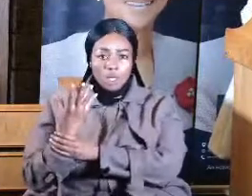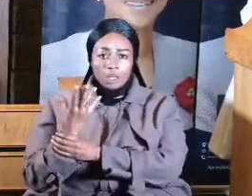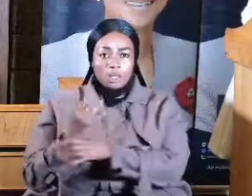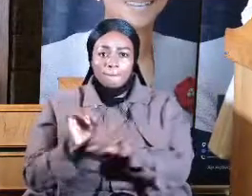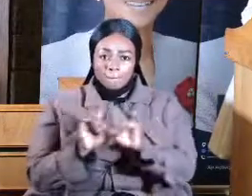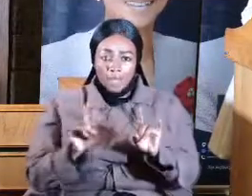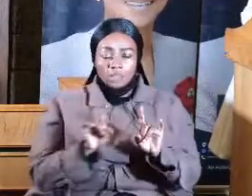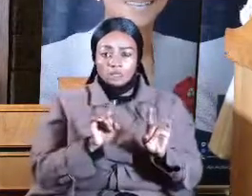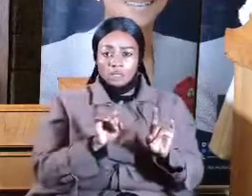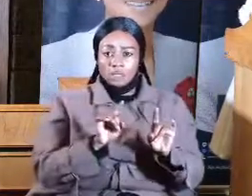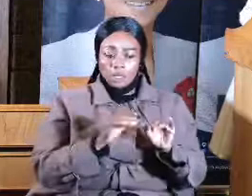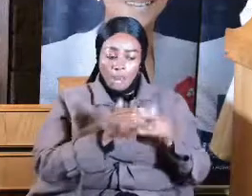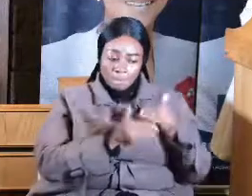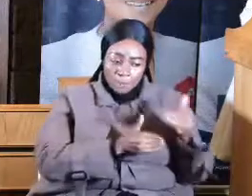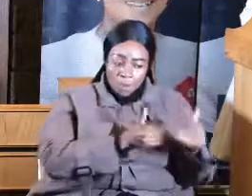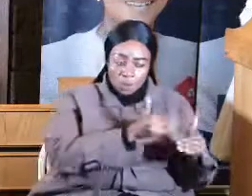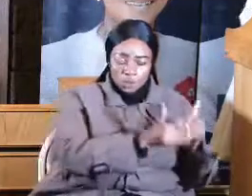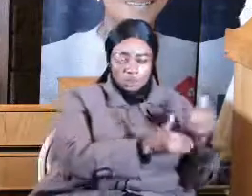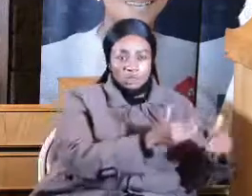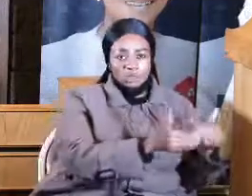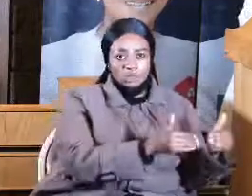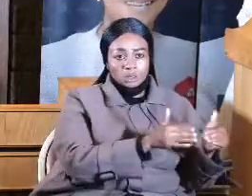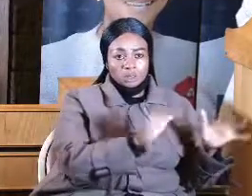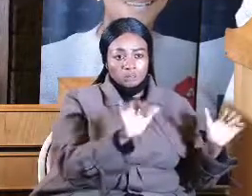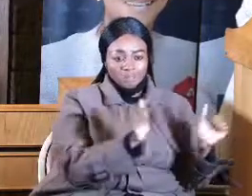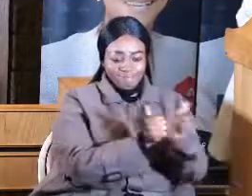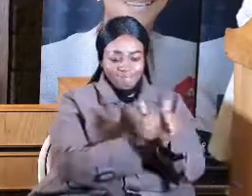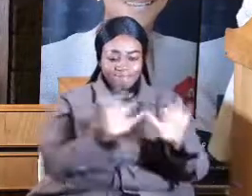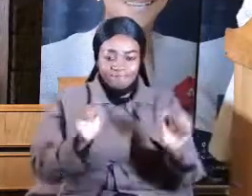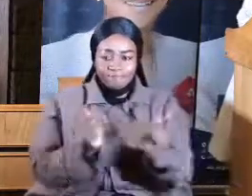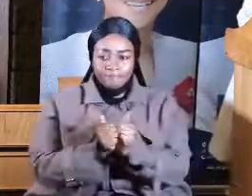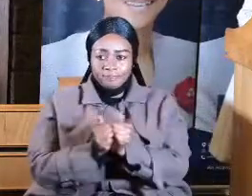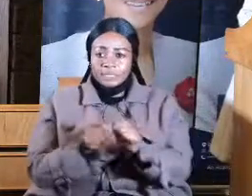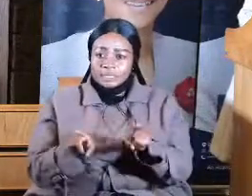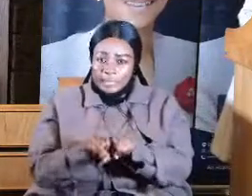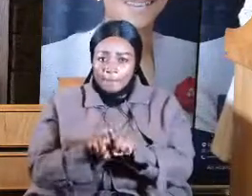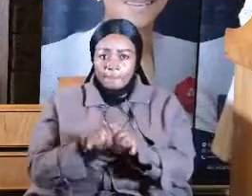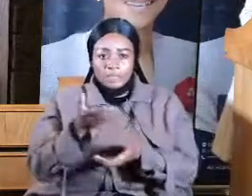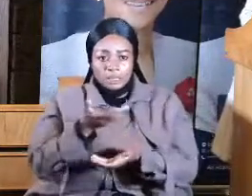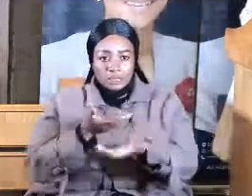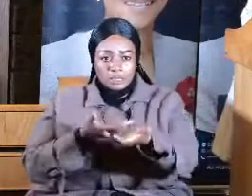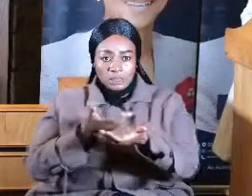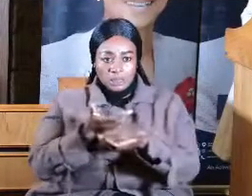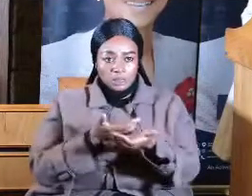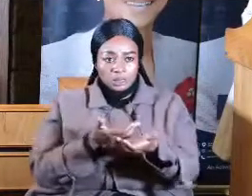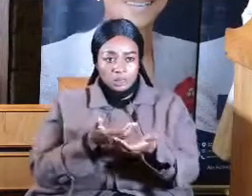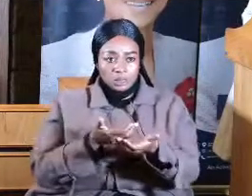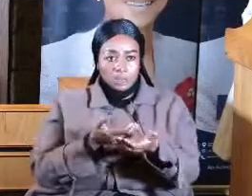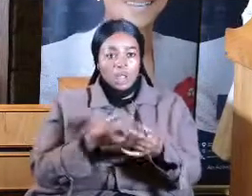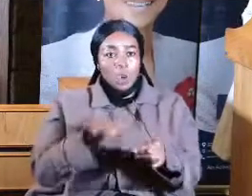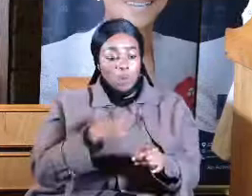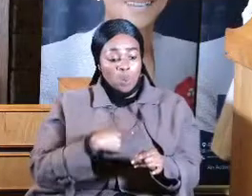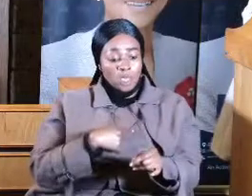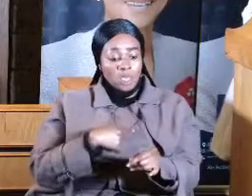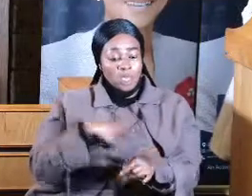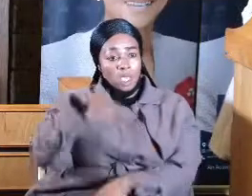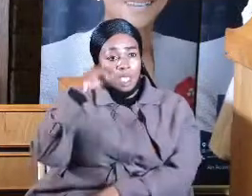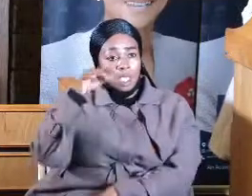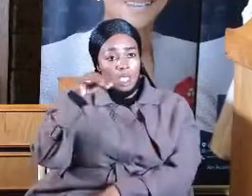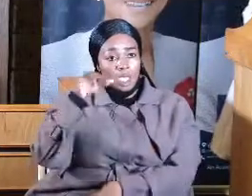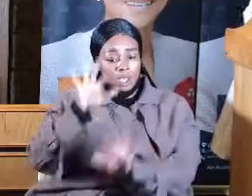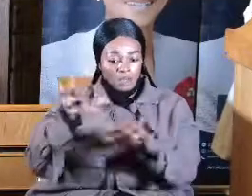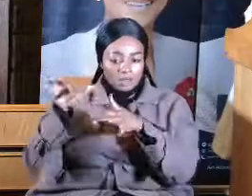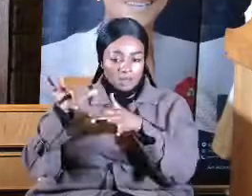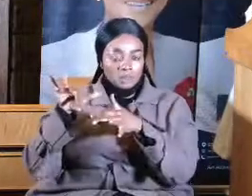prolonged process of stakeholder engagement. At the legislature, we are part of the